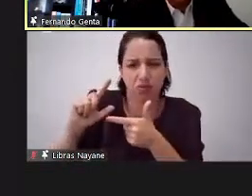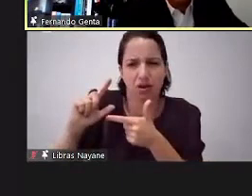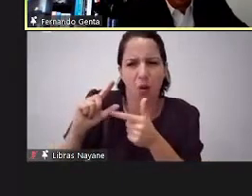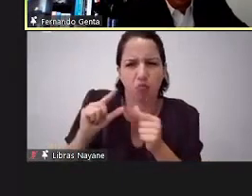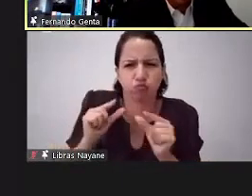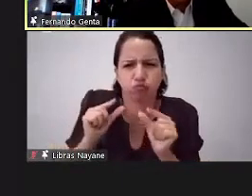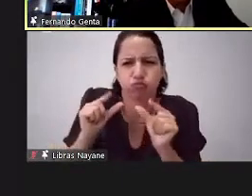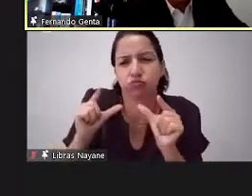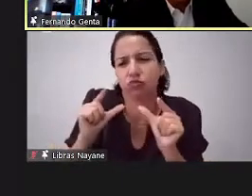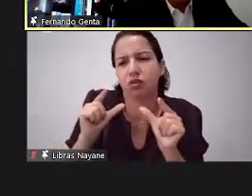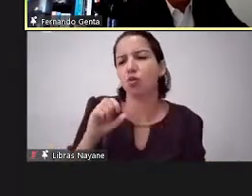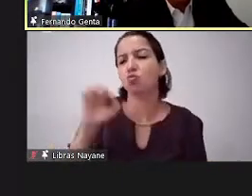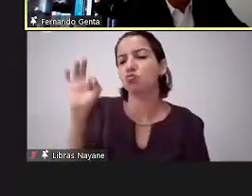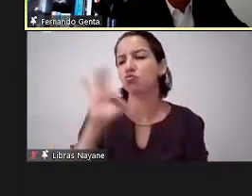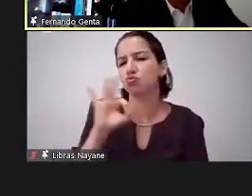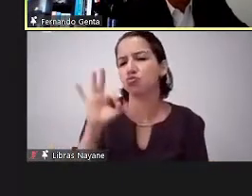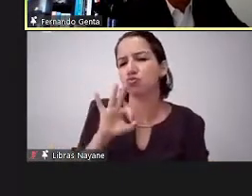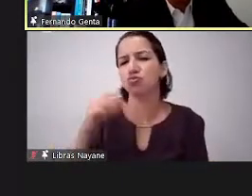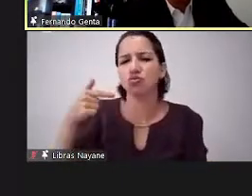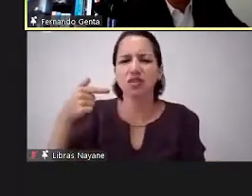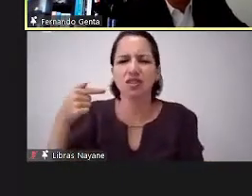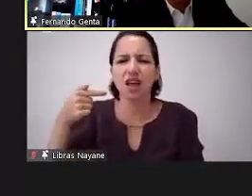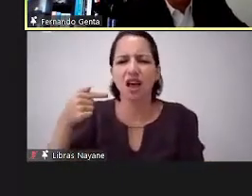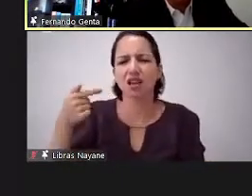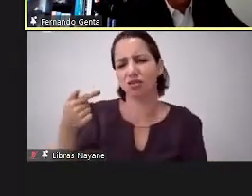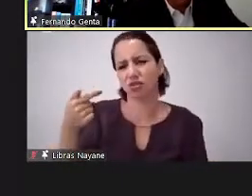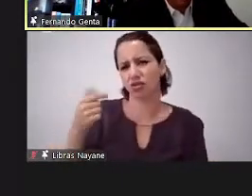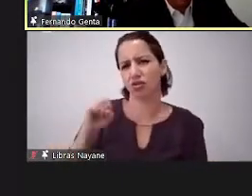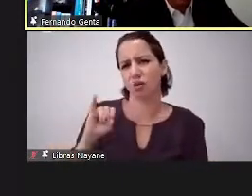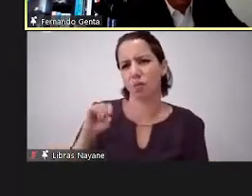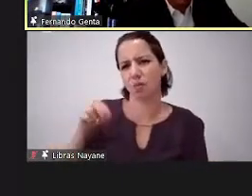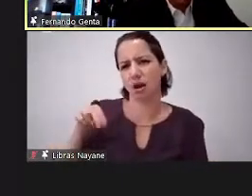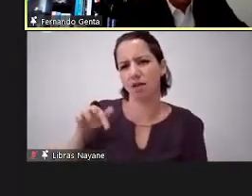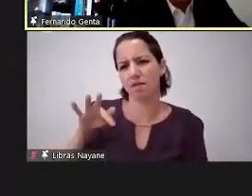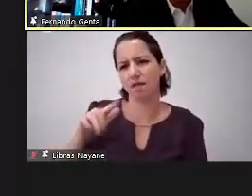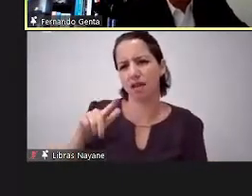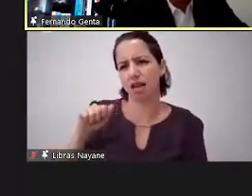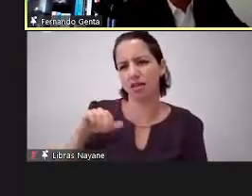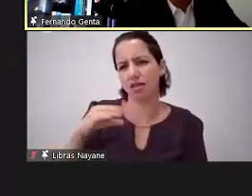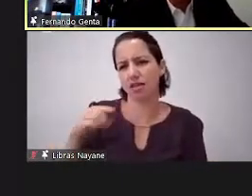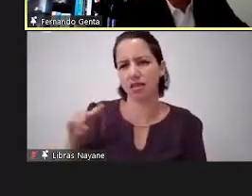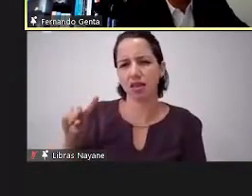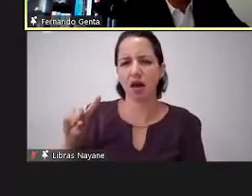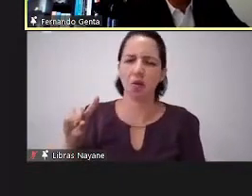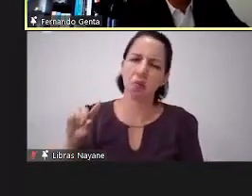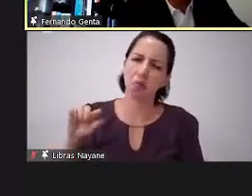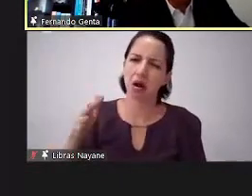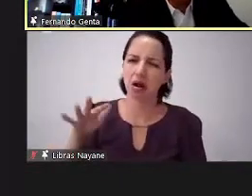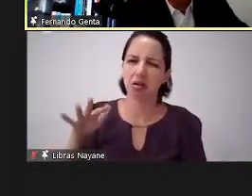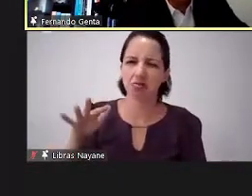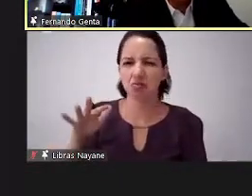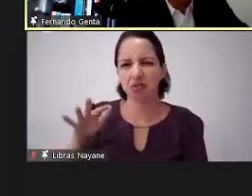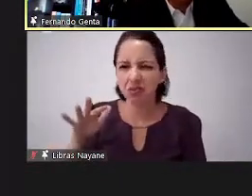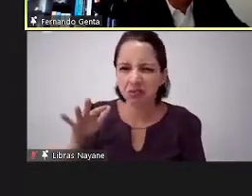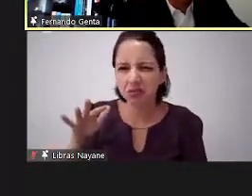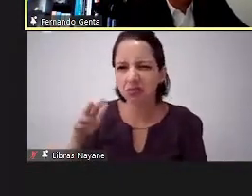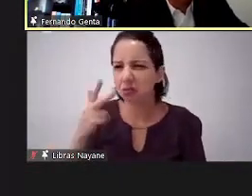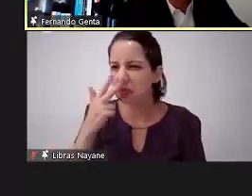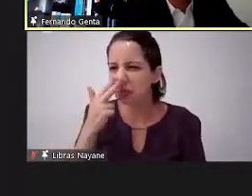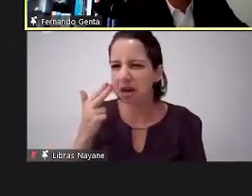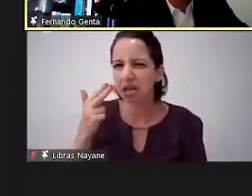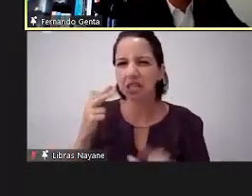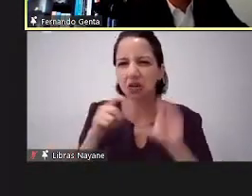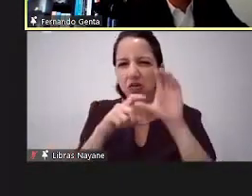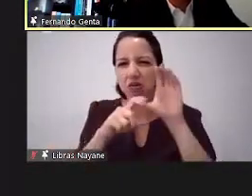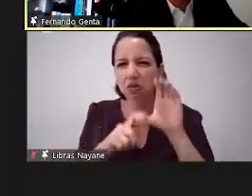Selic in terms of 7, and inflation rate converging to average is still in